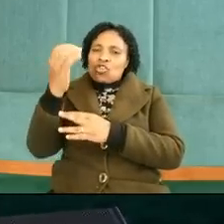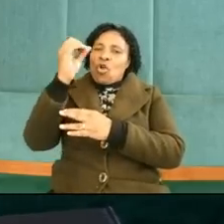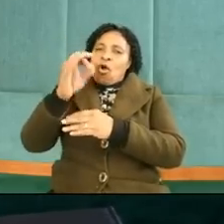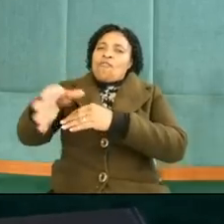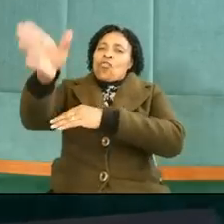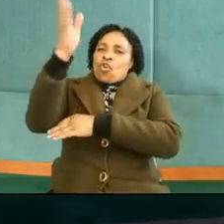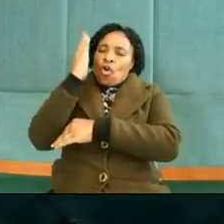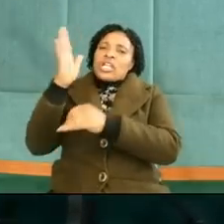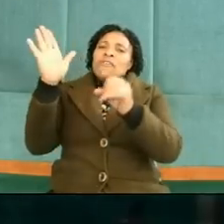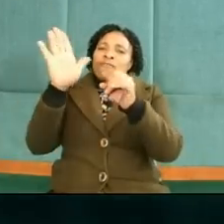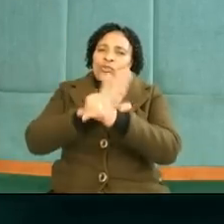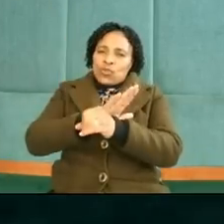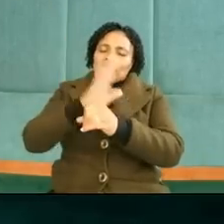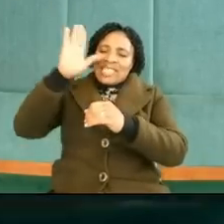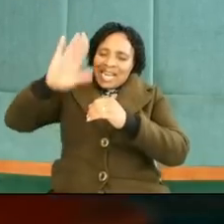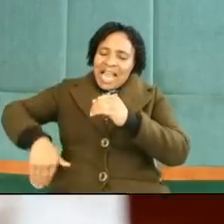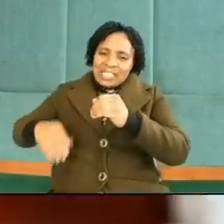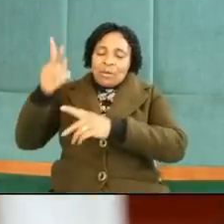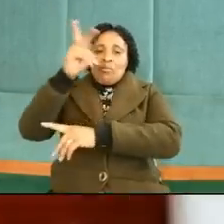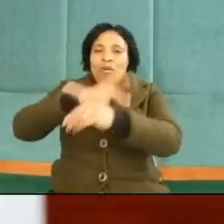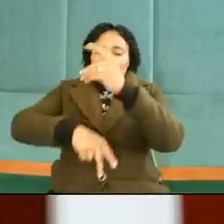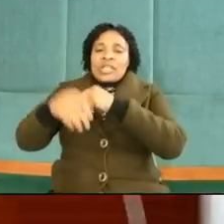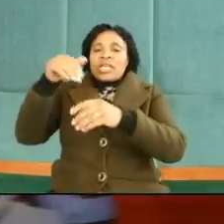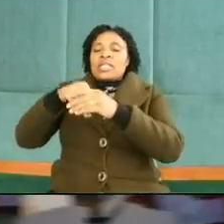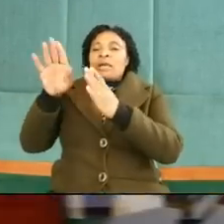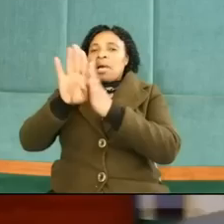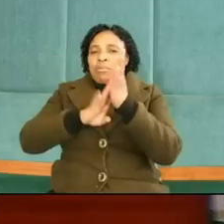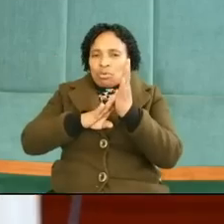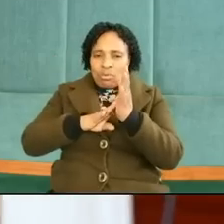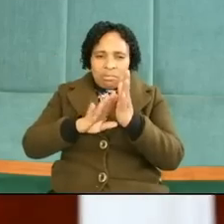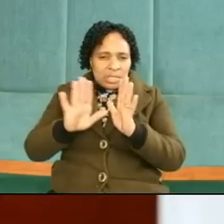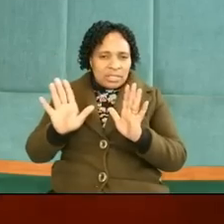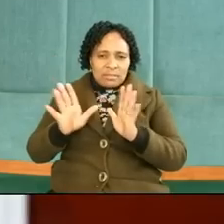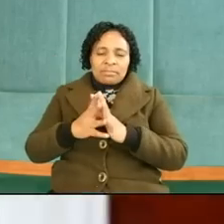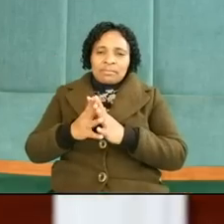God fulfilling the last prophecy in the Bible.